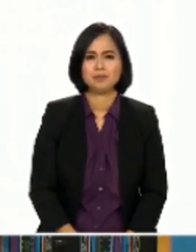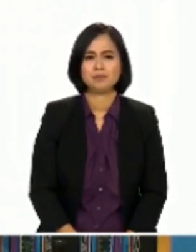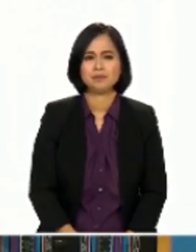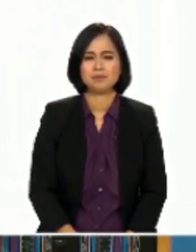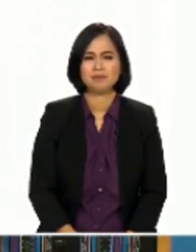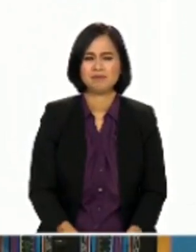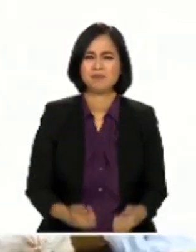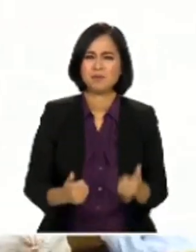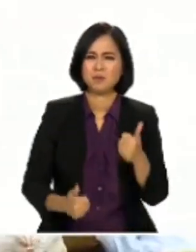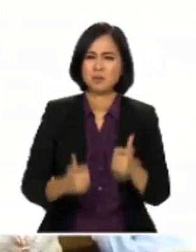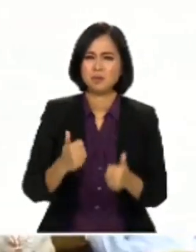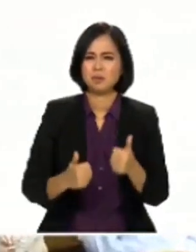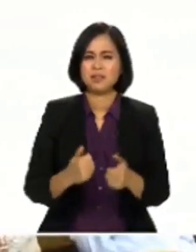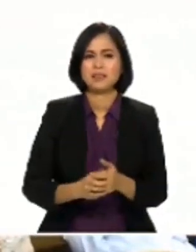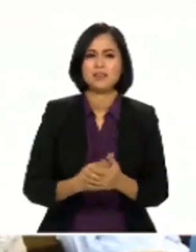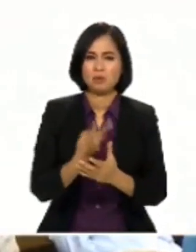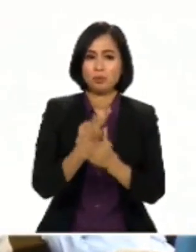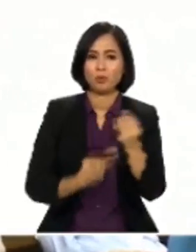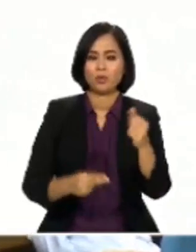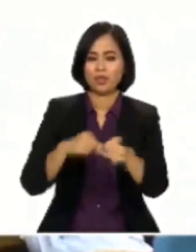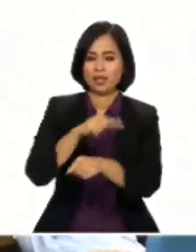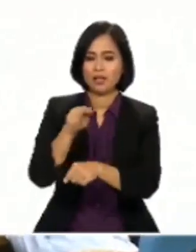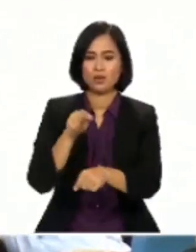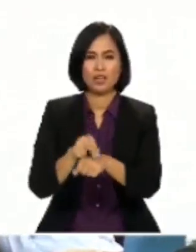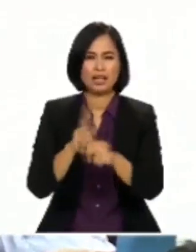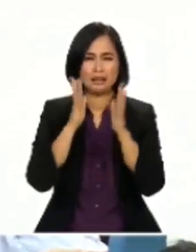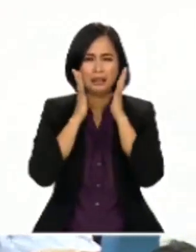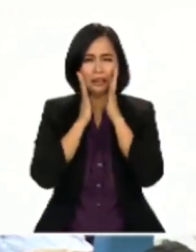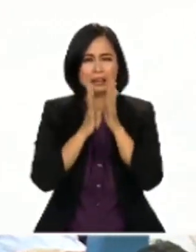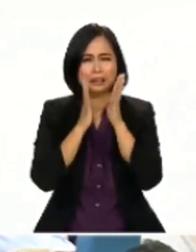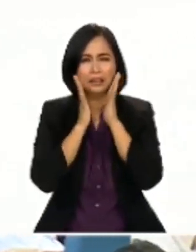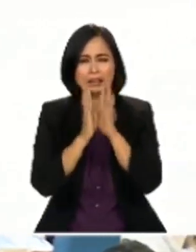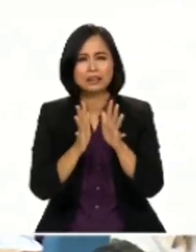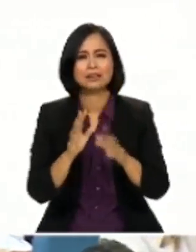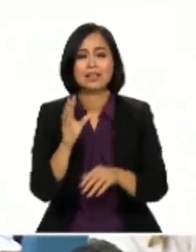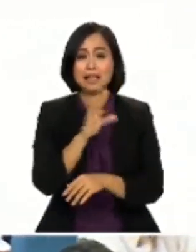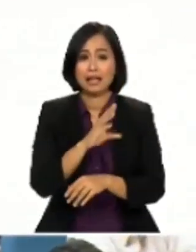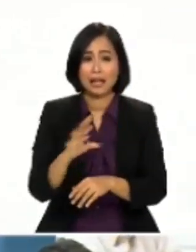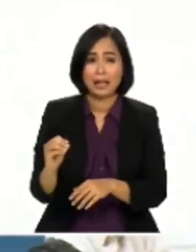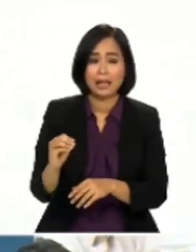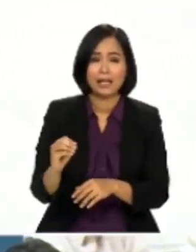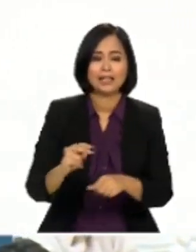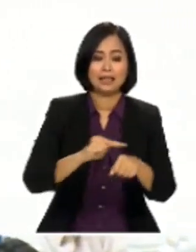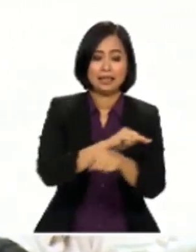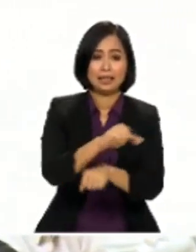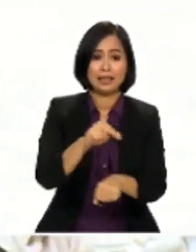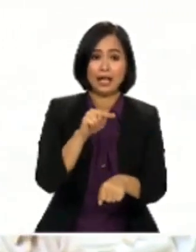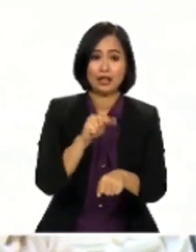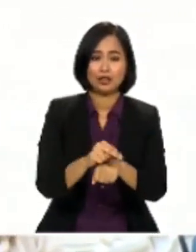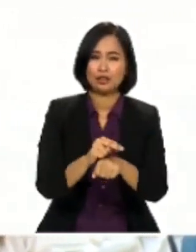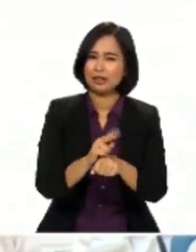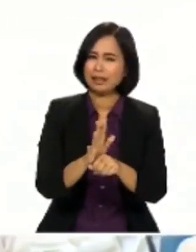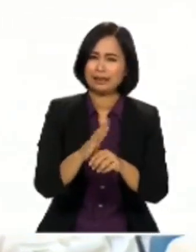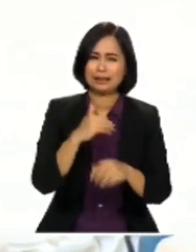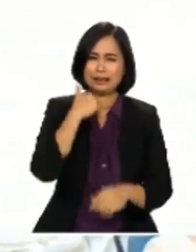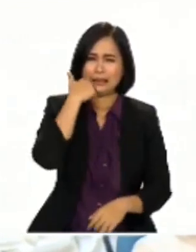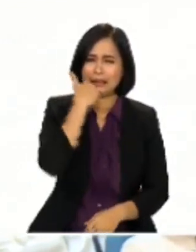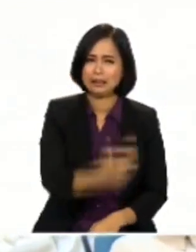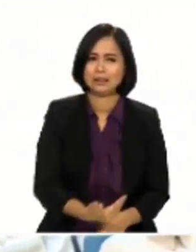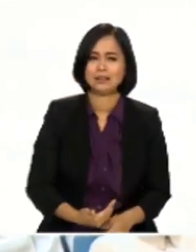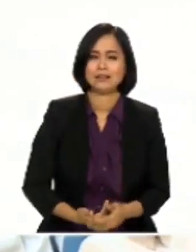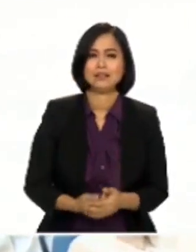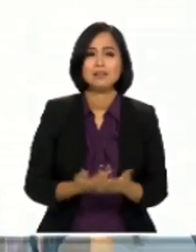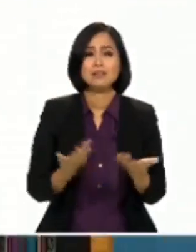both a national embarrassment and a national shame.